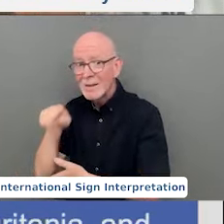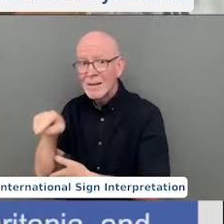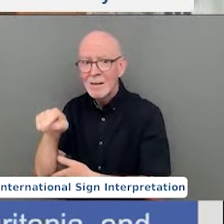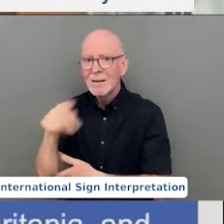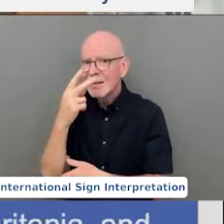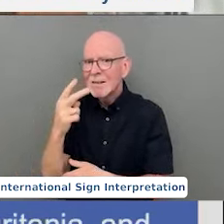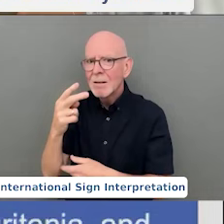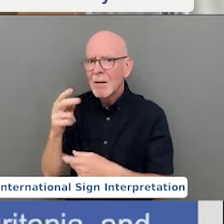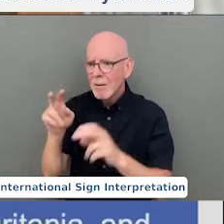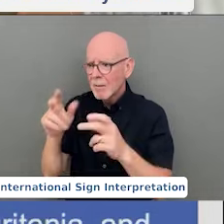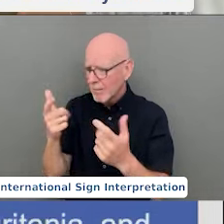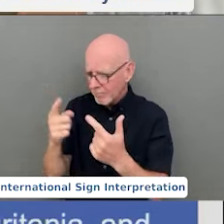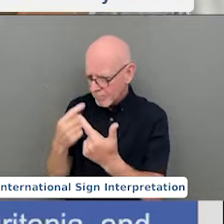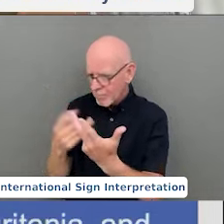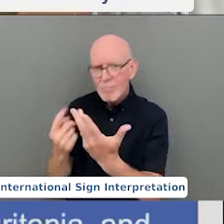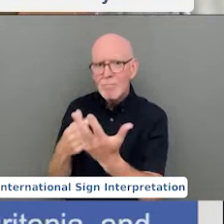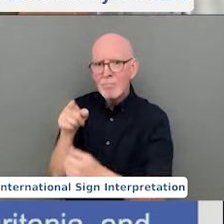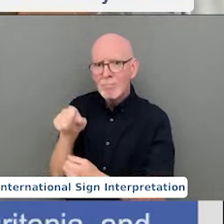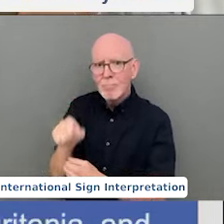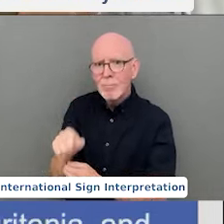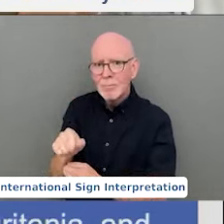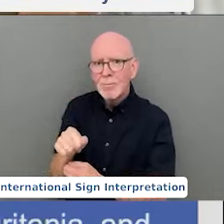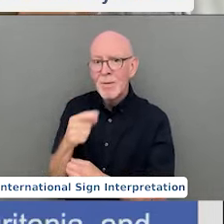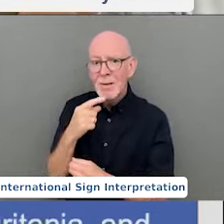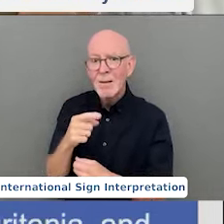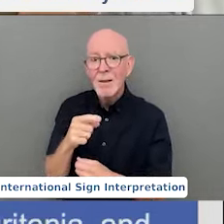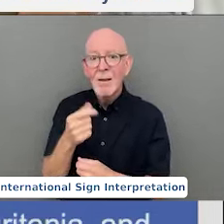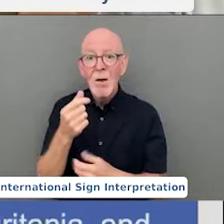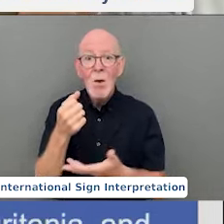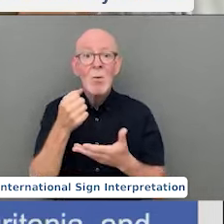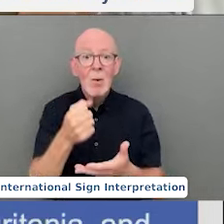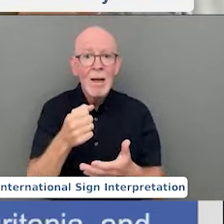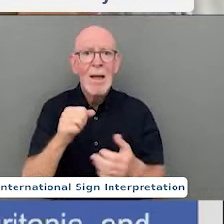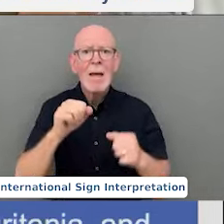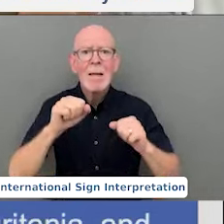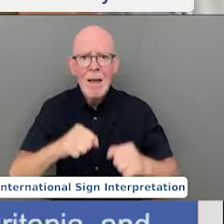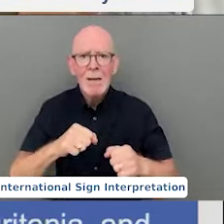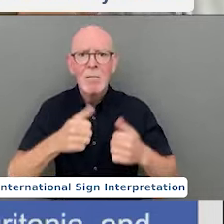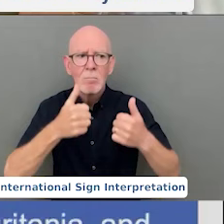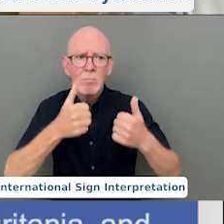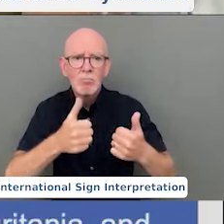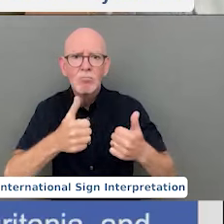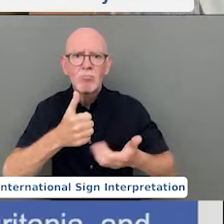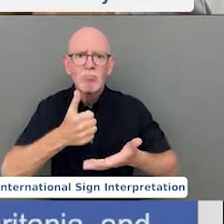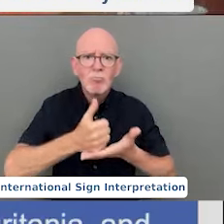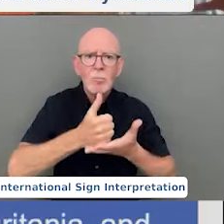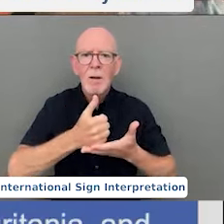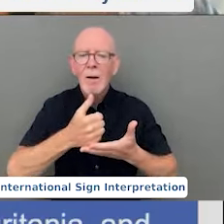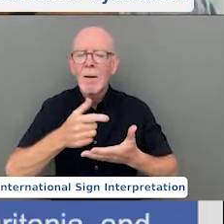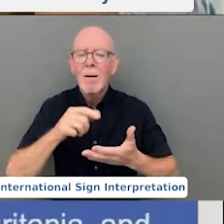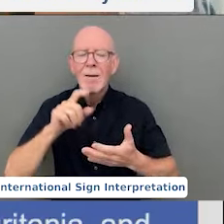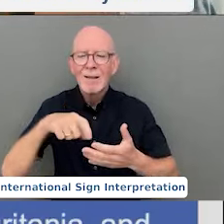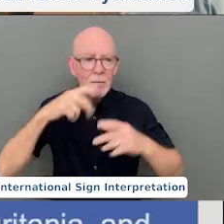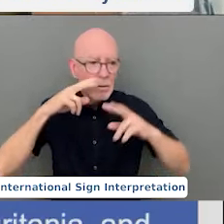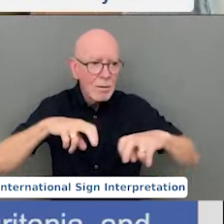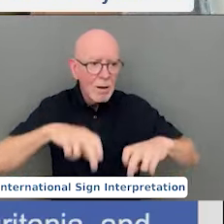financing gaps? We did look at that also a bit in the Global Disability Inclusion Report. And the